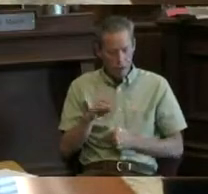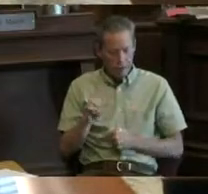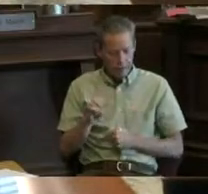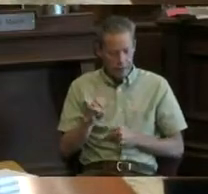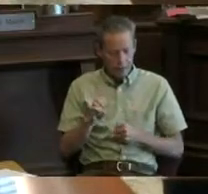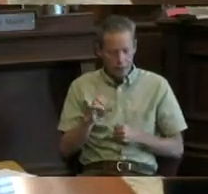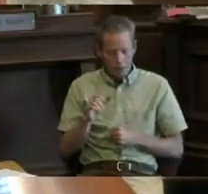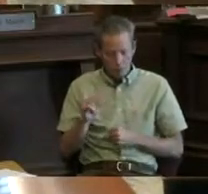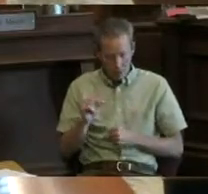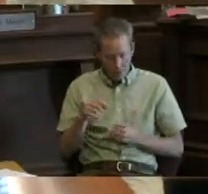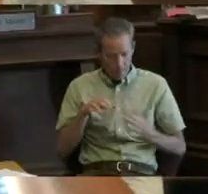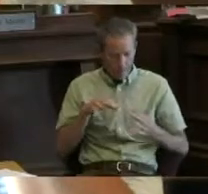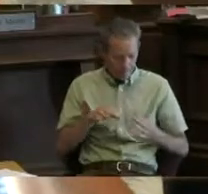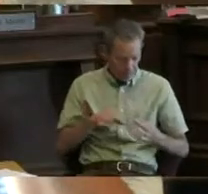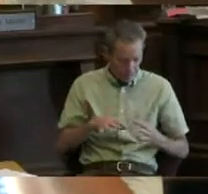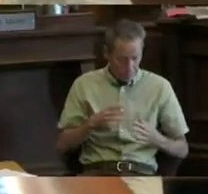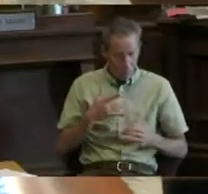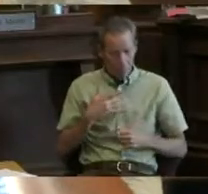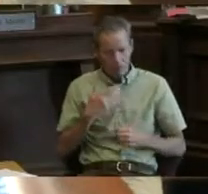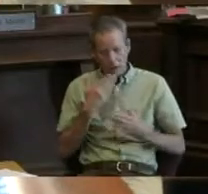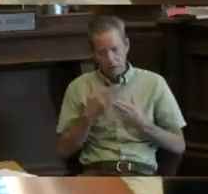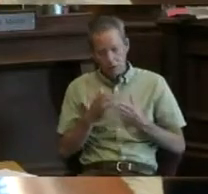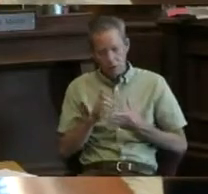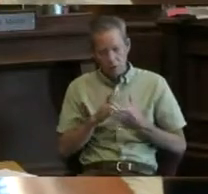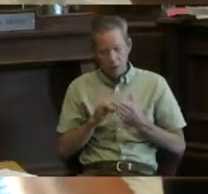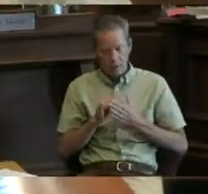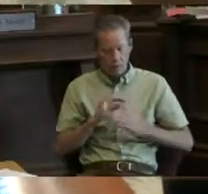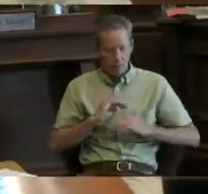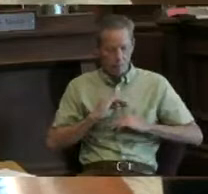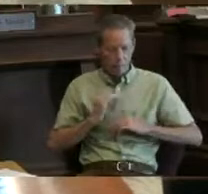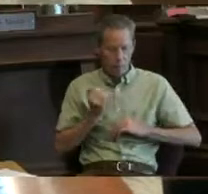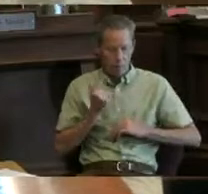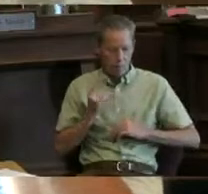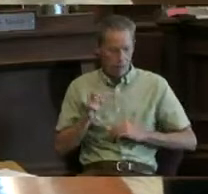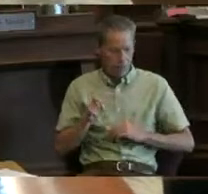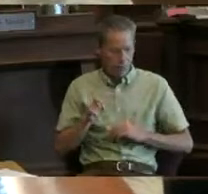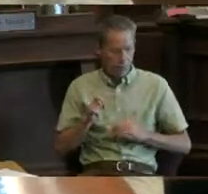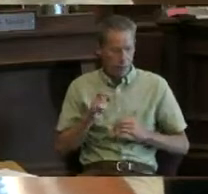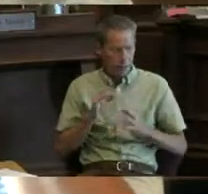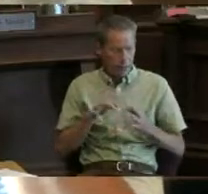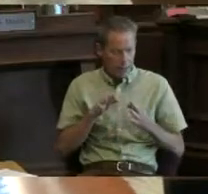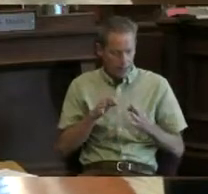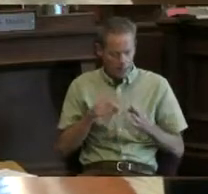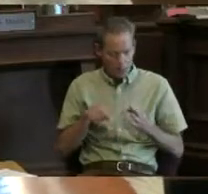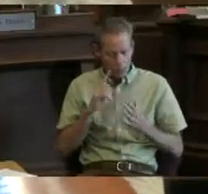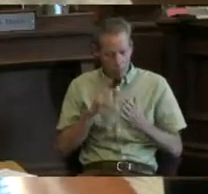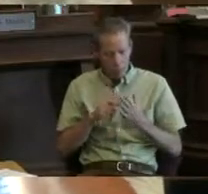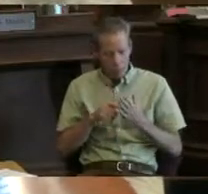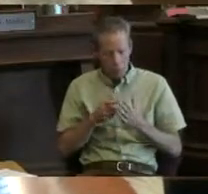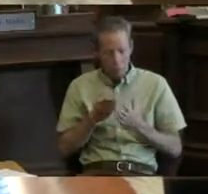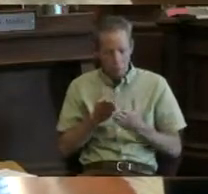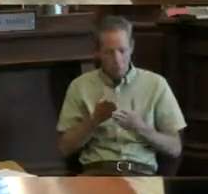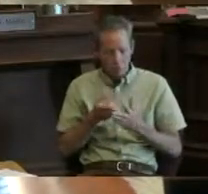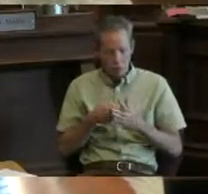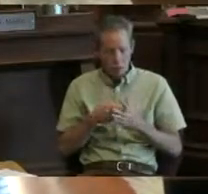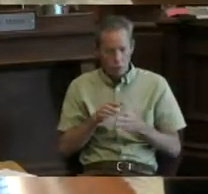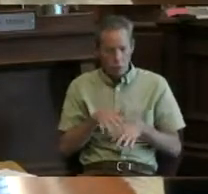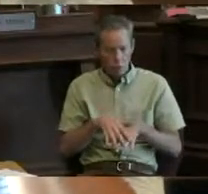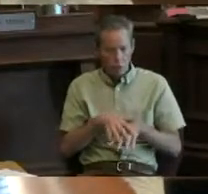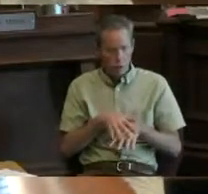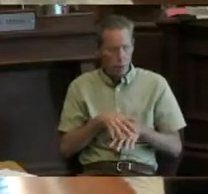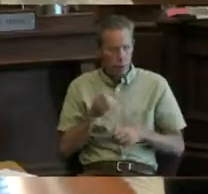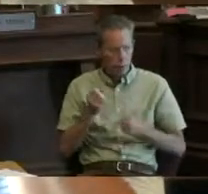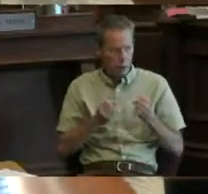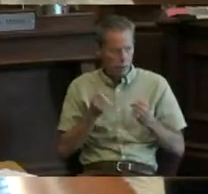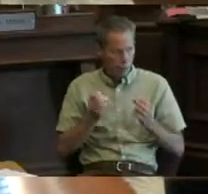and feedback we've received, we feel that this is a good design that's going to meet all of those needs. And ideally, as you noted, start to slow those things down. Mm-hmm.